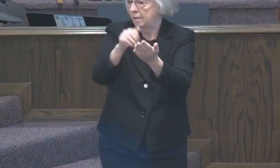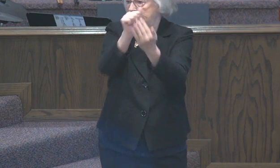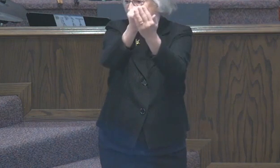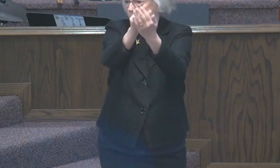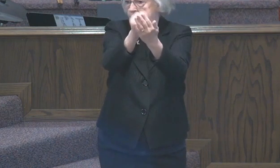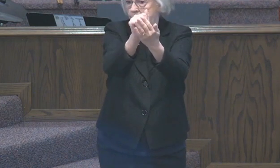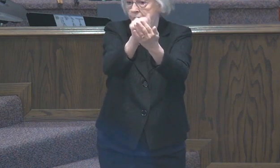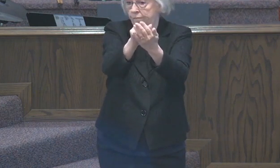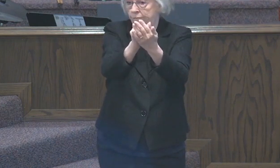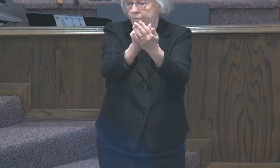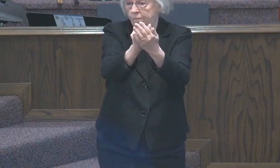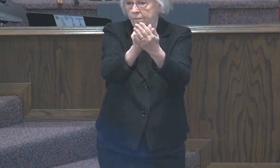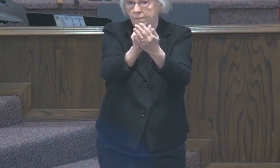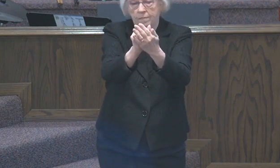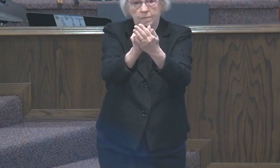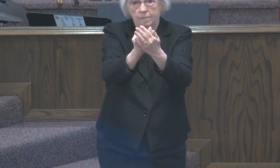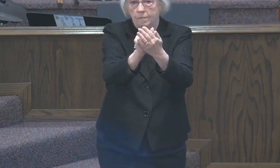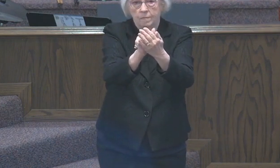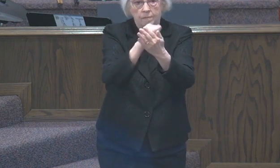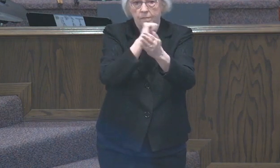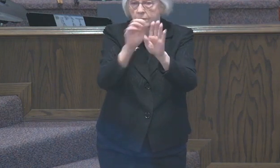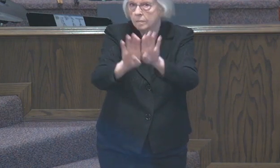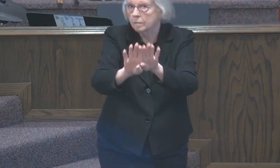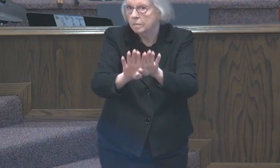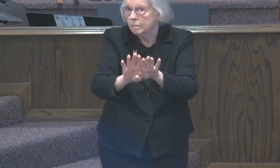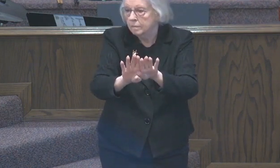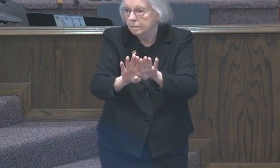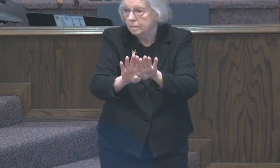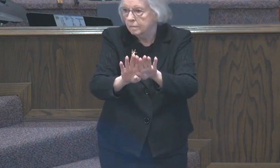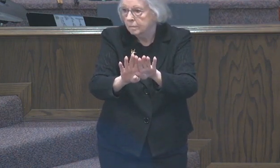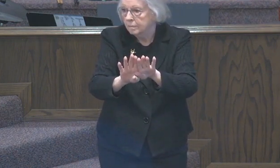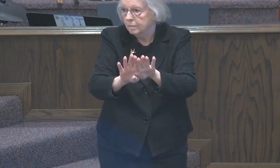That's what it means to discern. We're to pray for, ask for